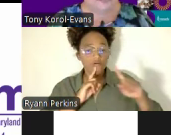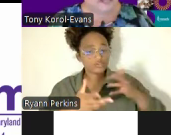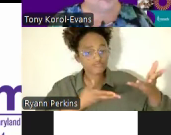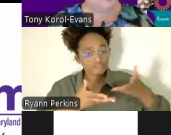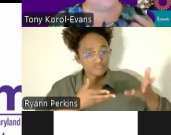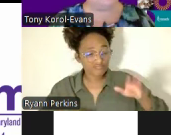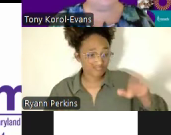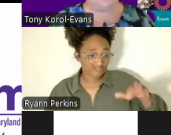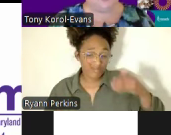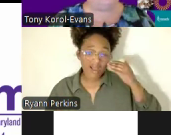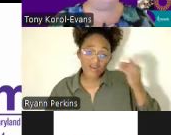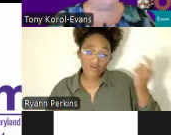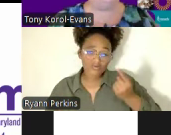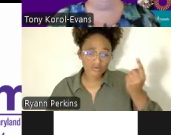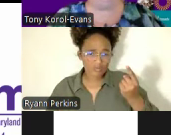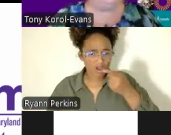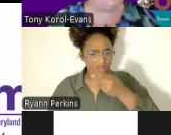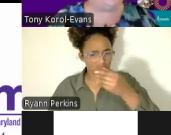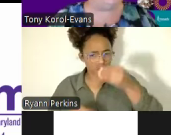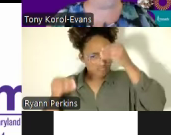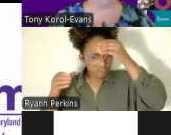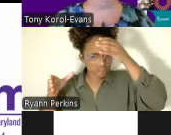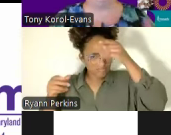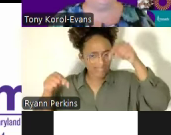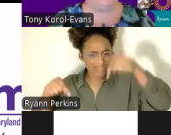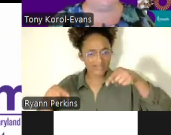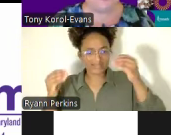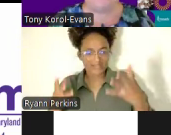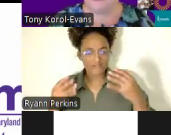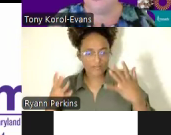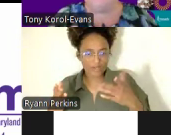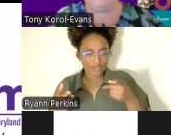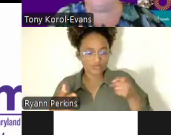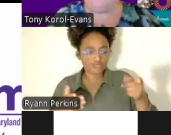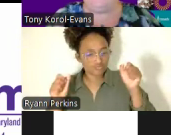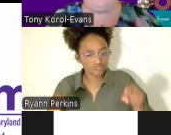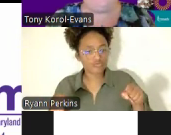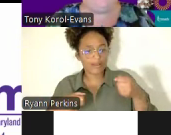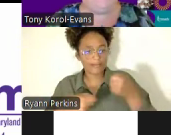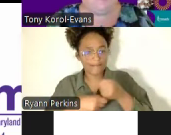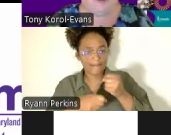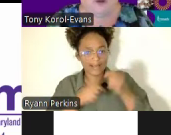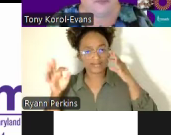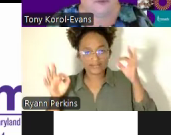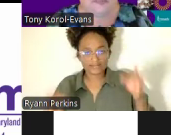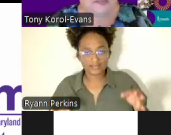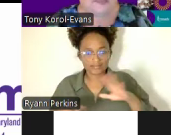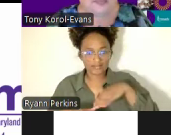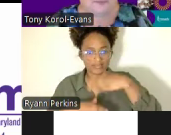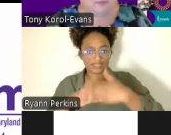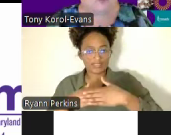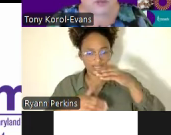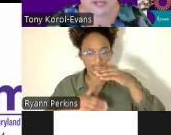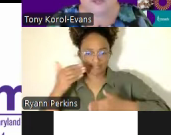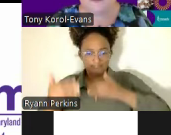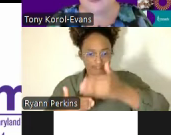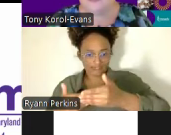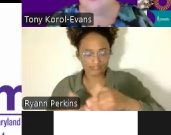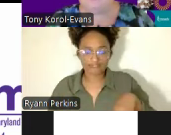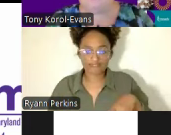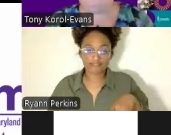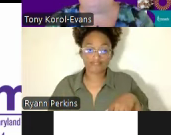somebody who's an expert in this who can help you make the decision, decide on next steps. Didn't say anything about what those next steps were,